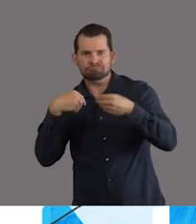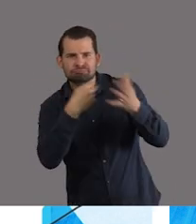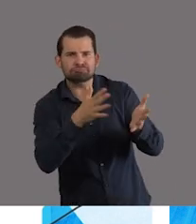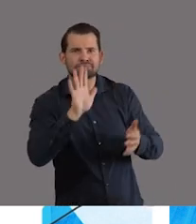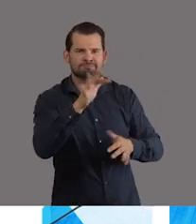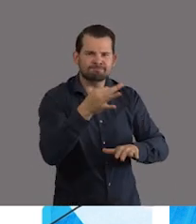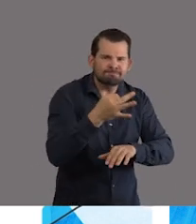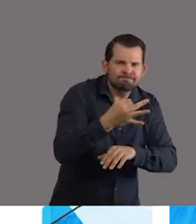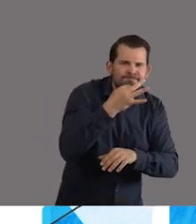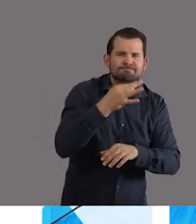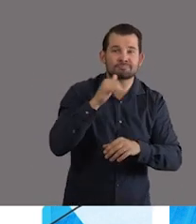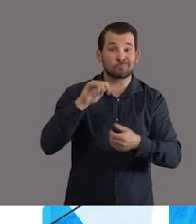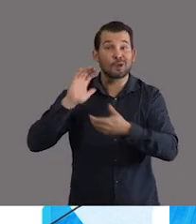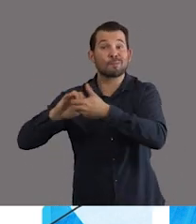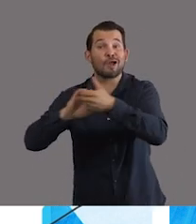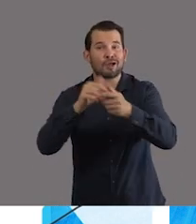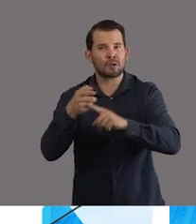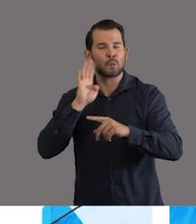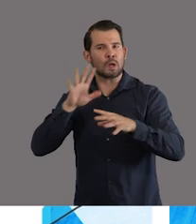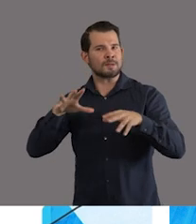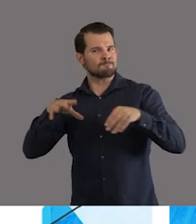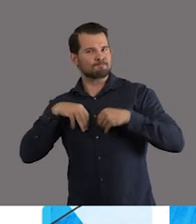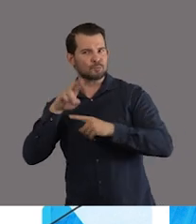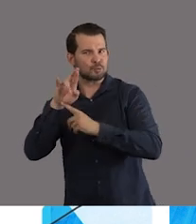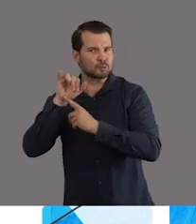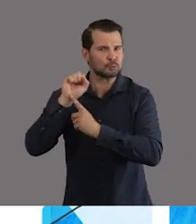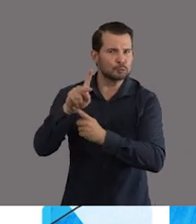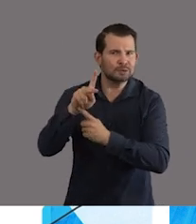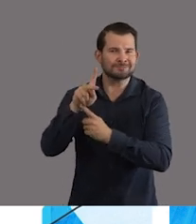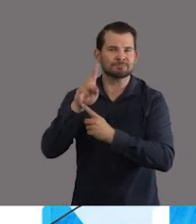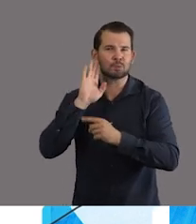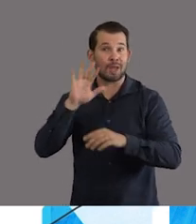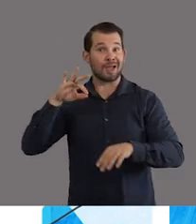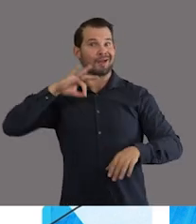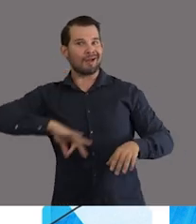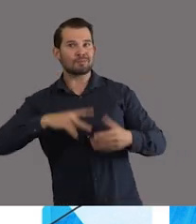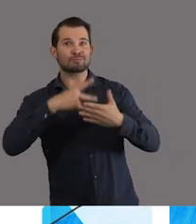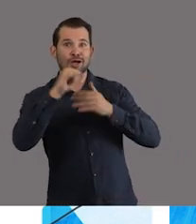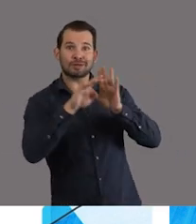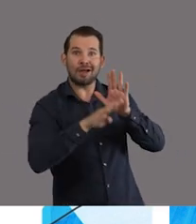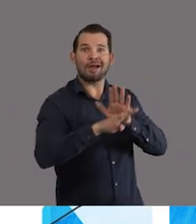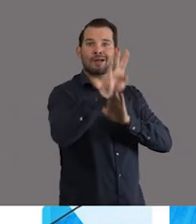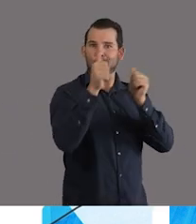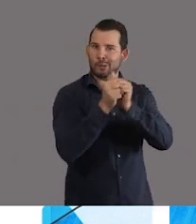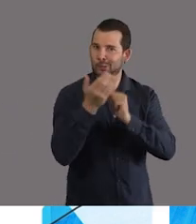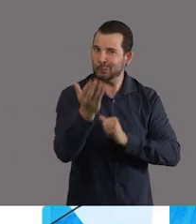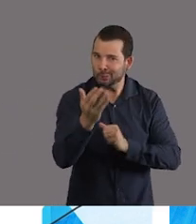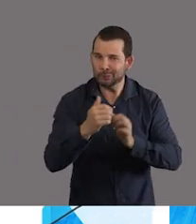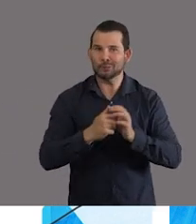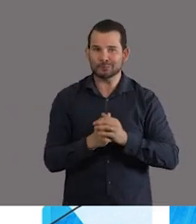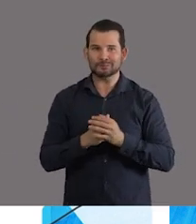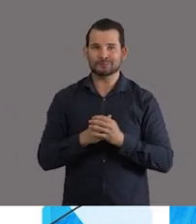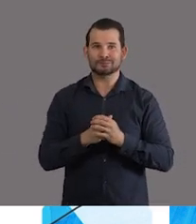expertise, the partners will assume risk and stand to benefit from the project's outcomes along with you.